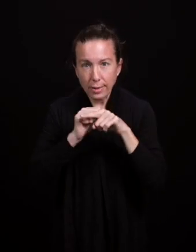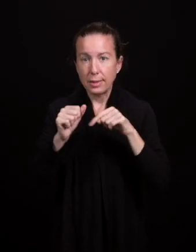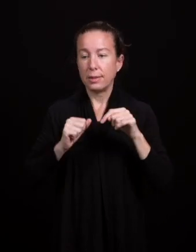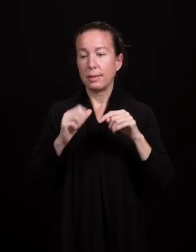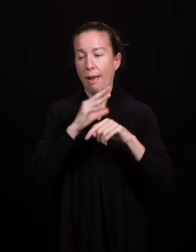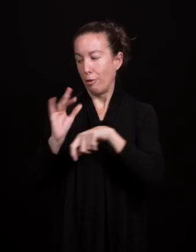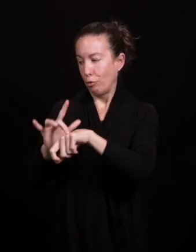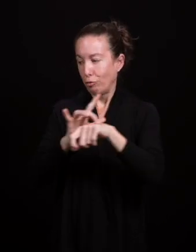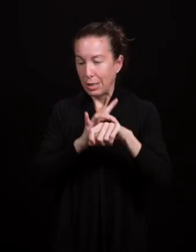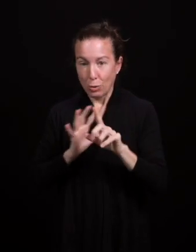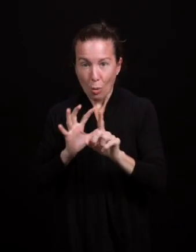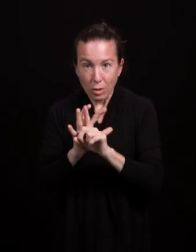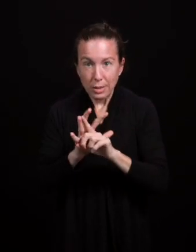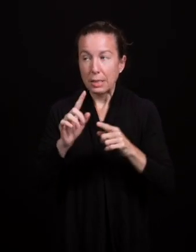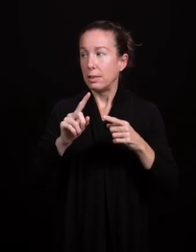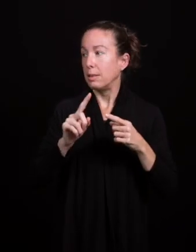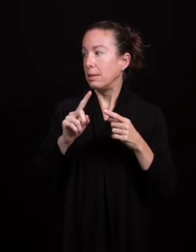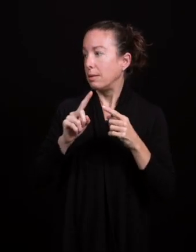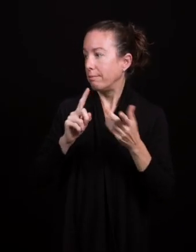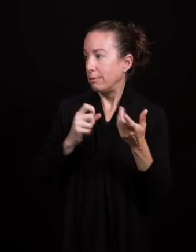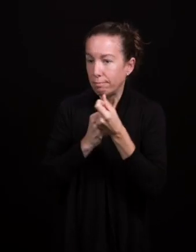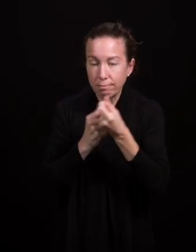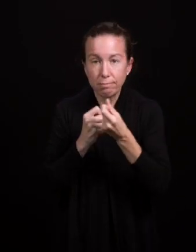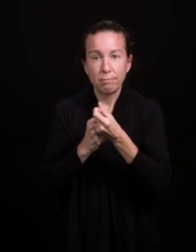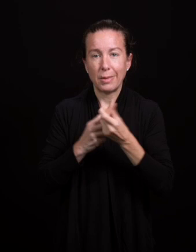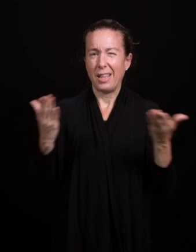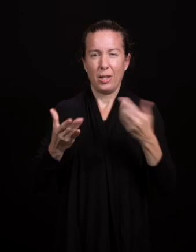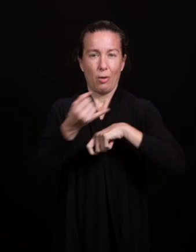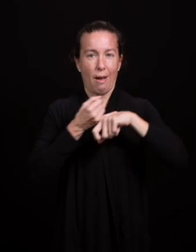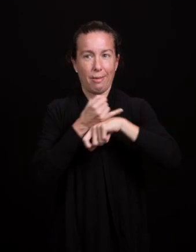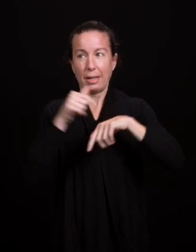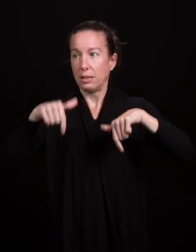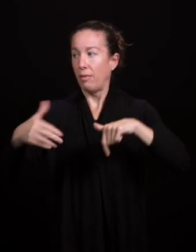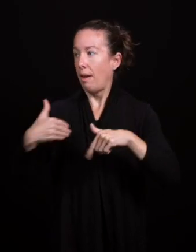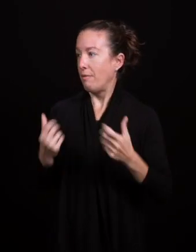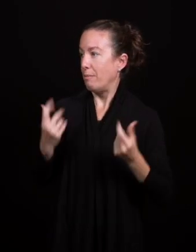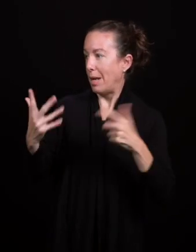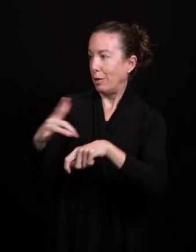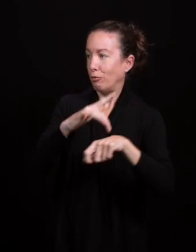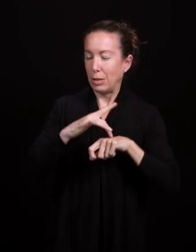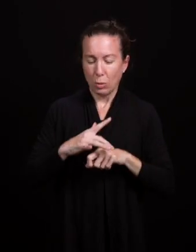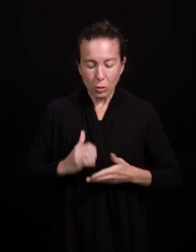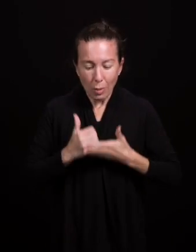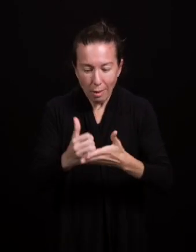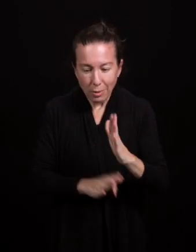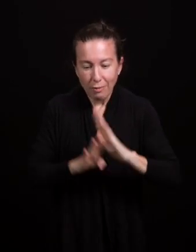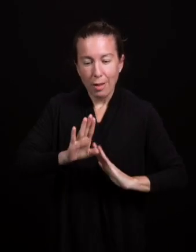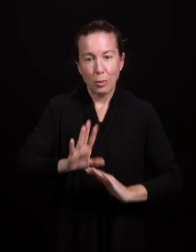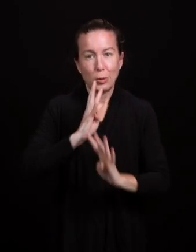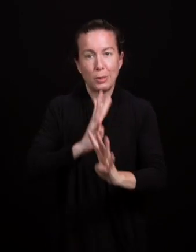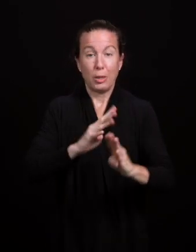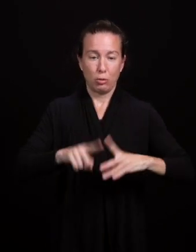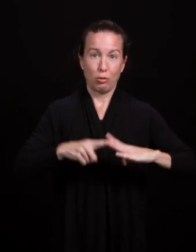our resources here at the island, and also when she was a baby, really help with that development. And then, as we had said,